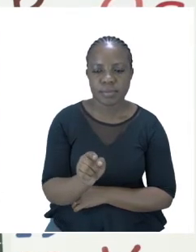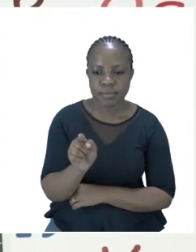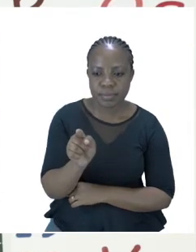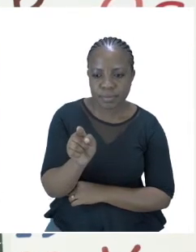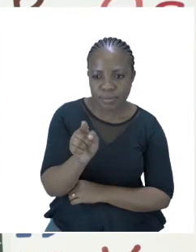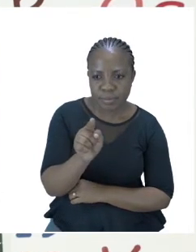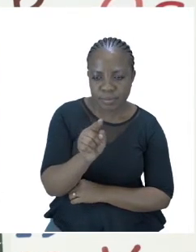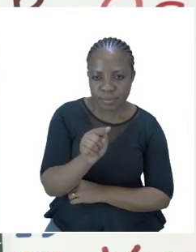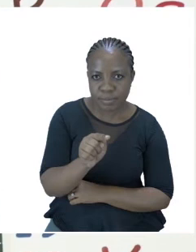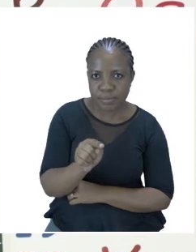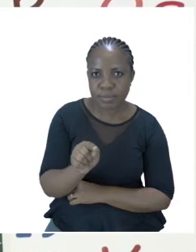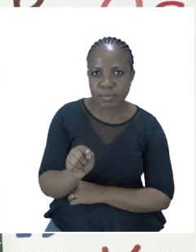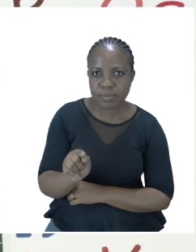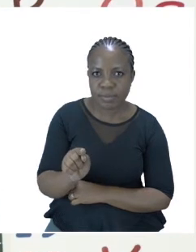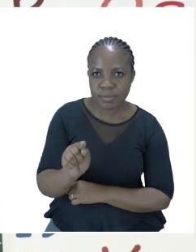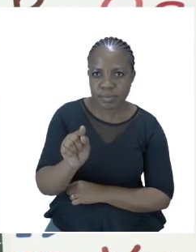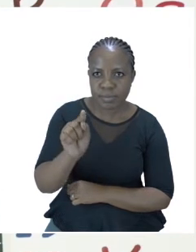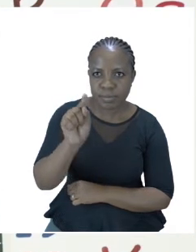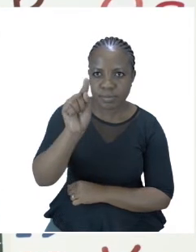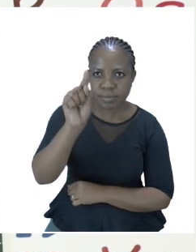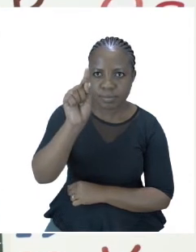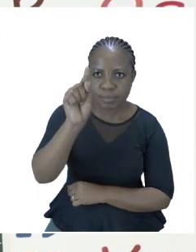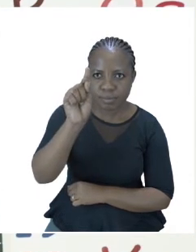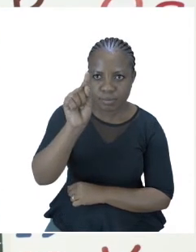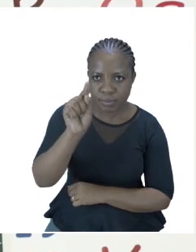round, up and